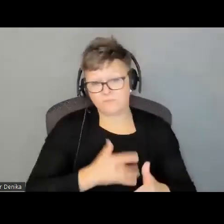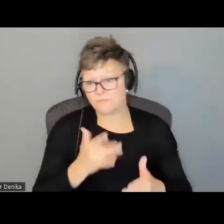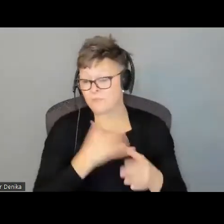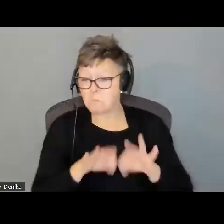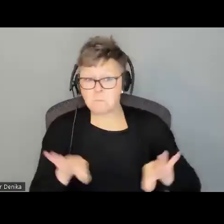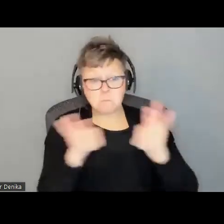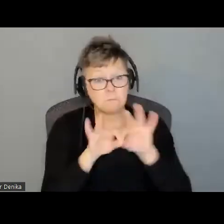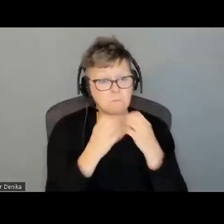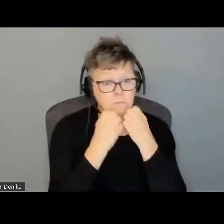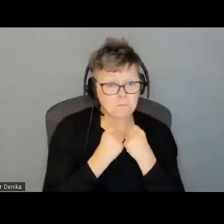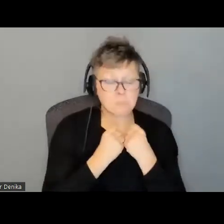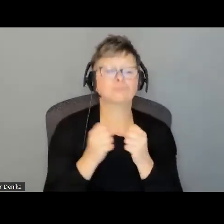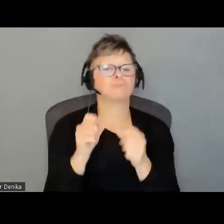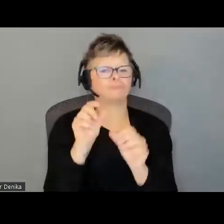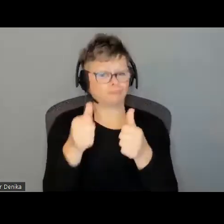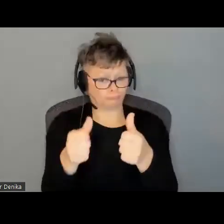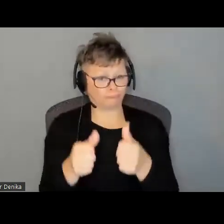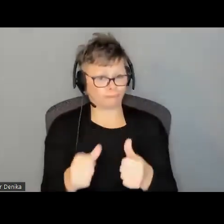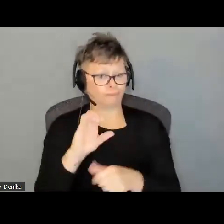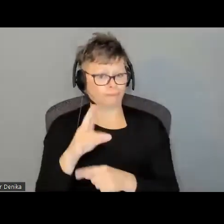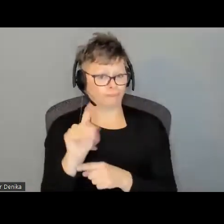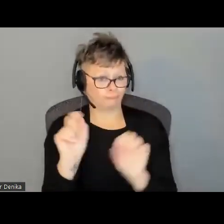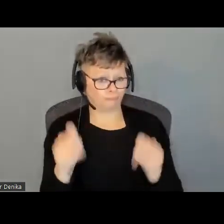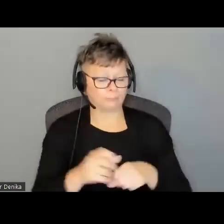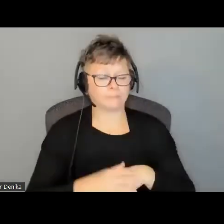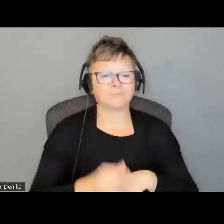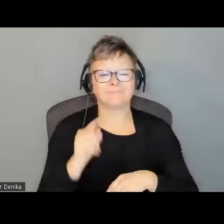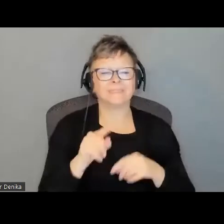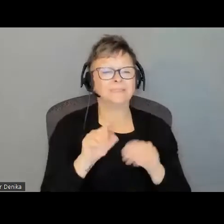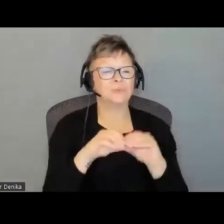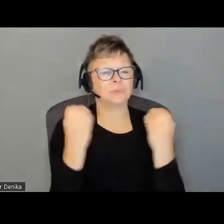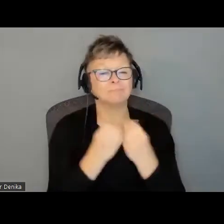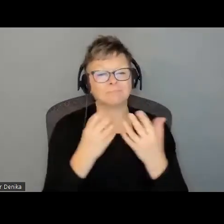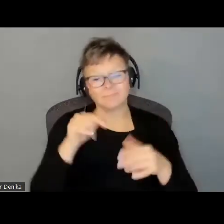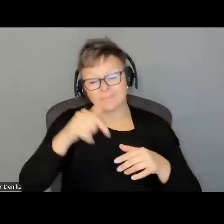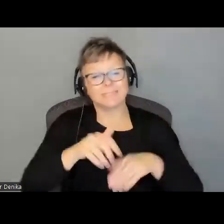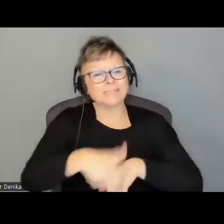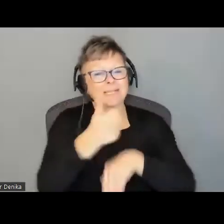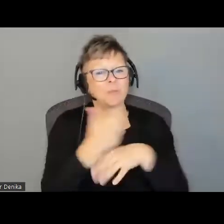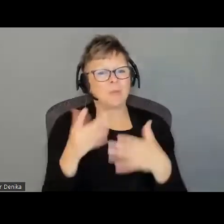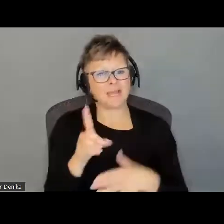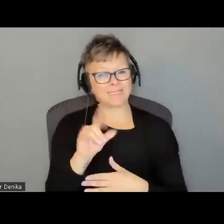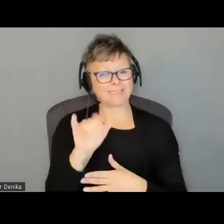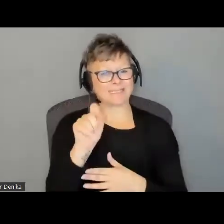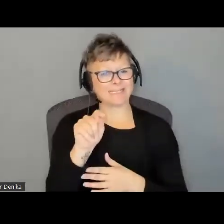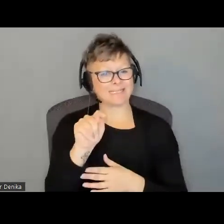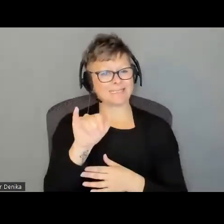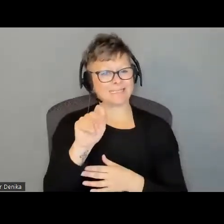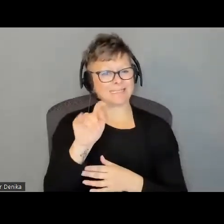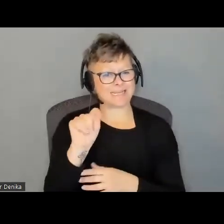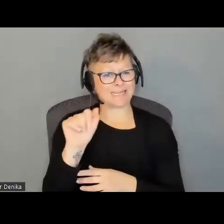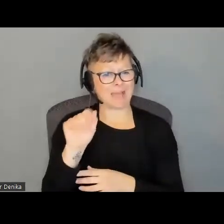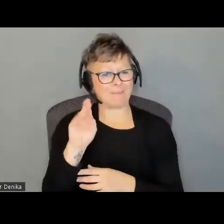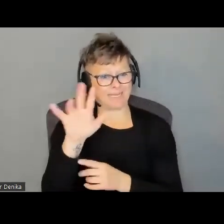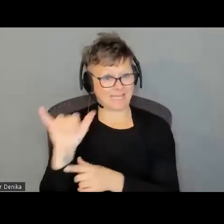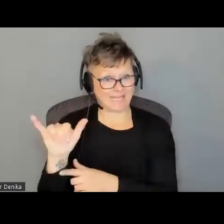session. This session has been organized in collaboration with Distinctability, one of our CAN collaborator organizations. Thank